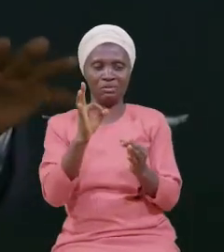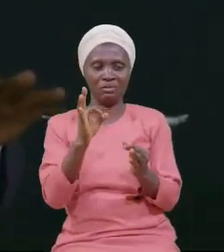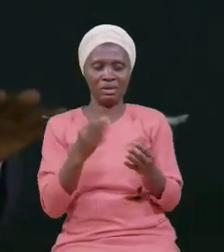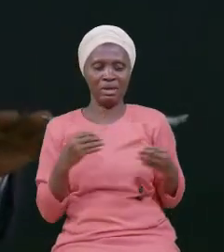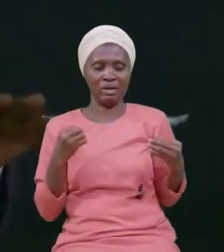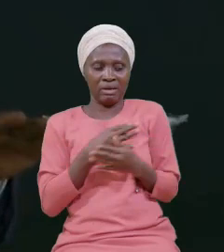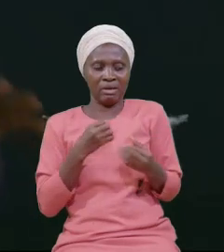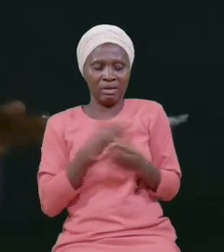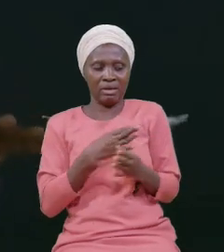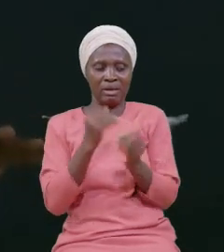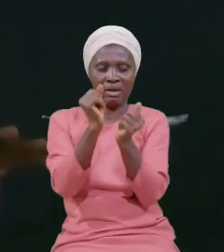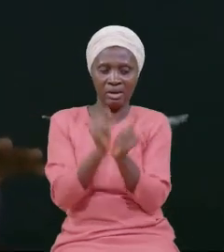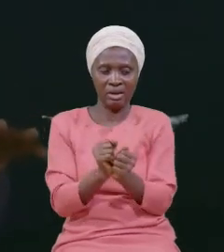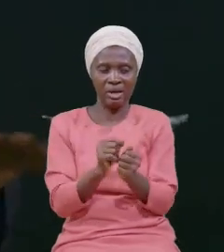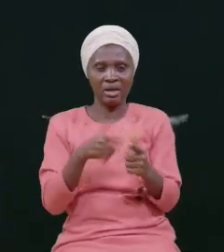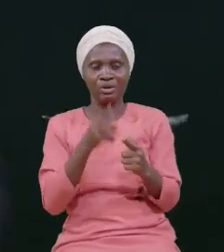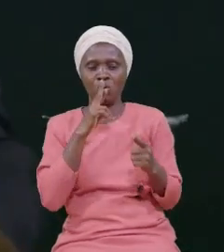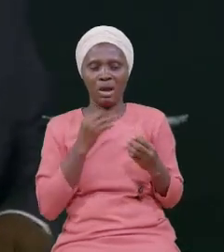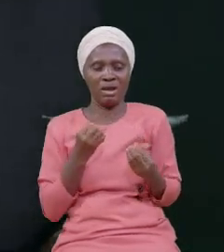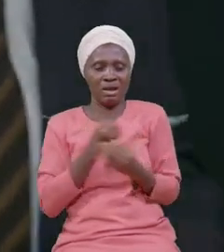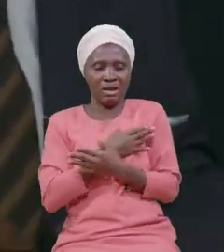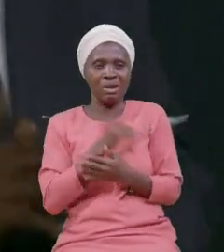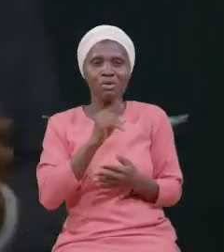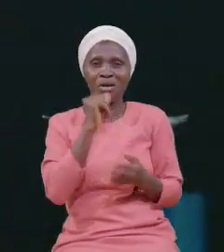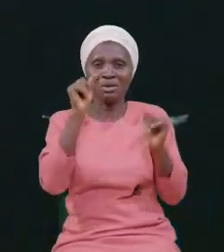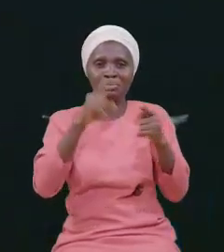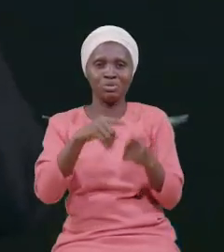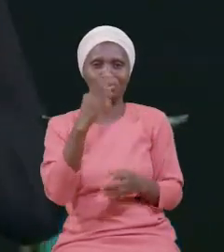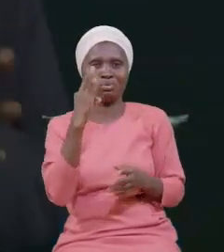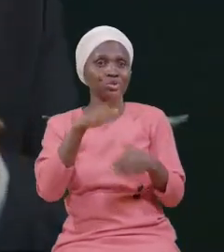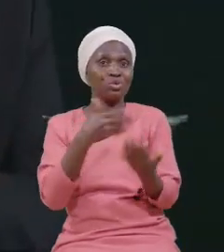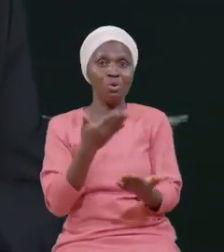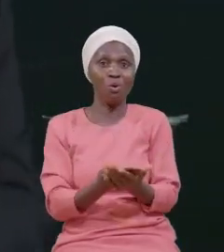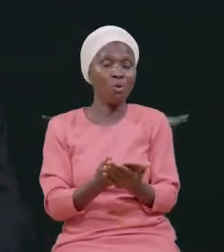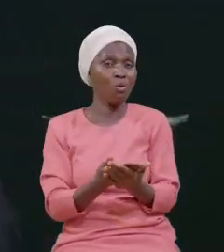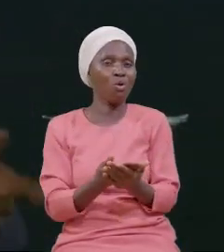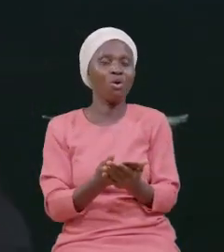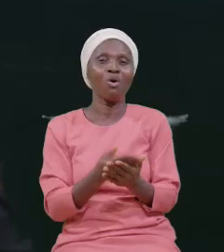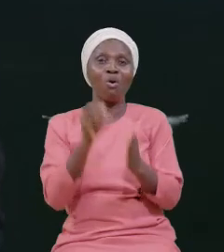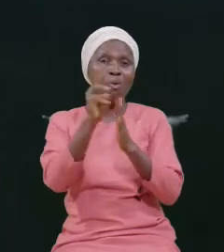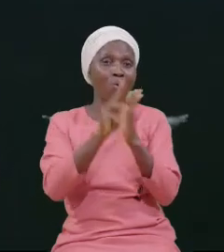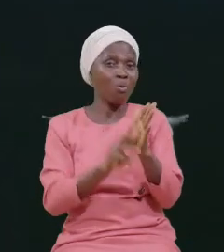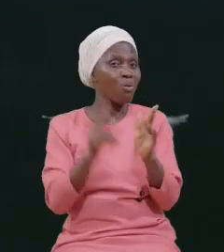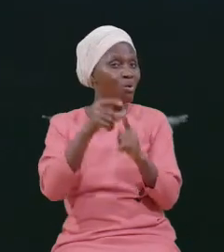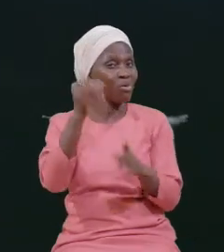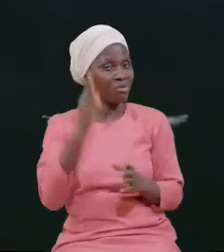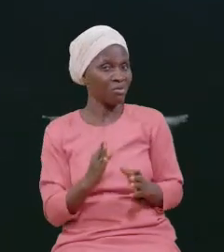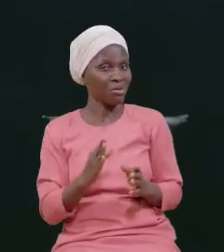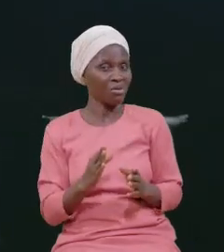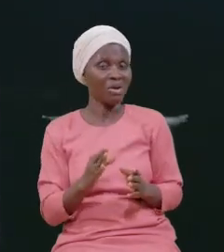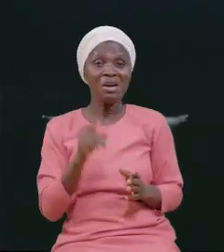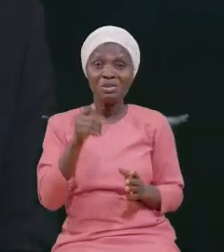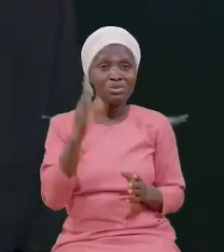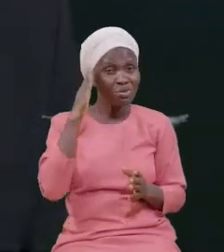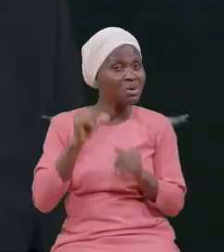to declare the whole counsel of God. You will live your life in fear, and your